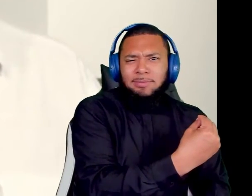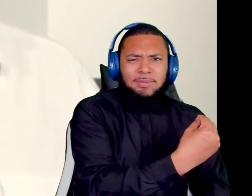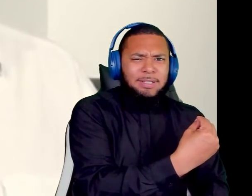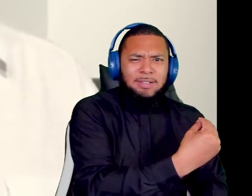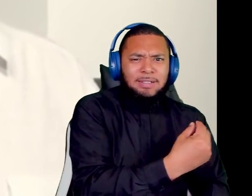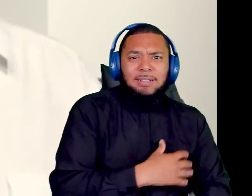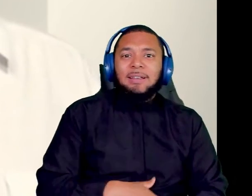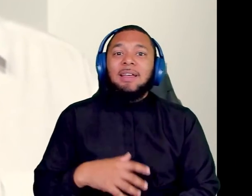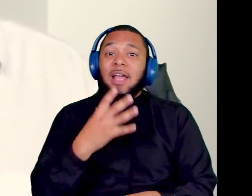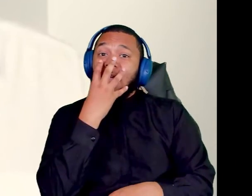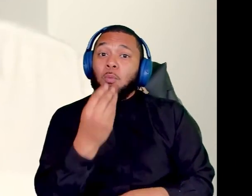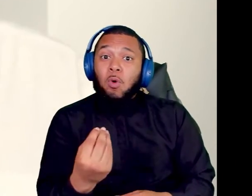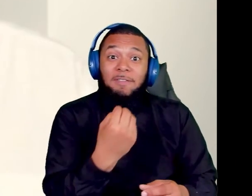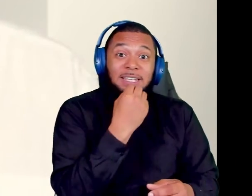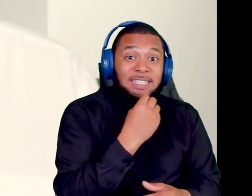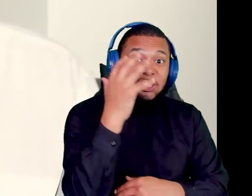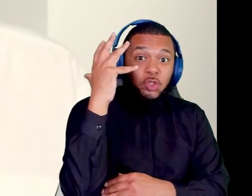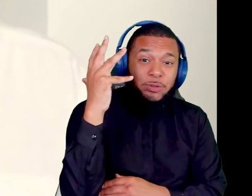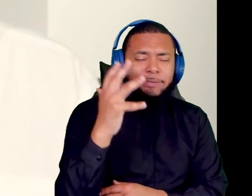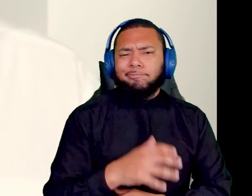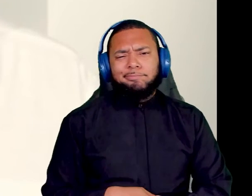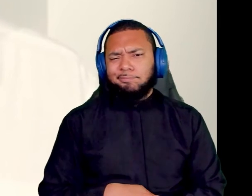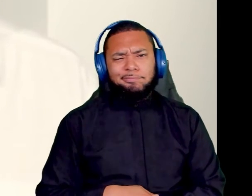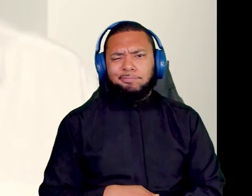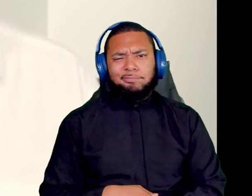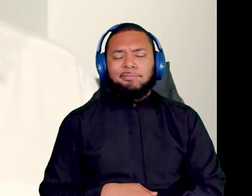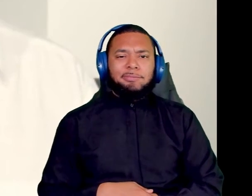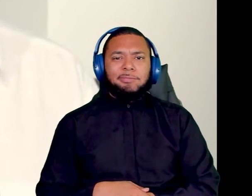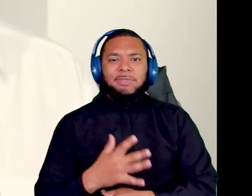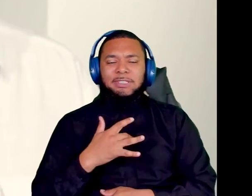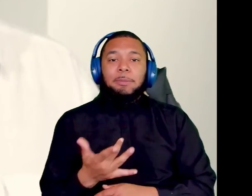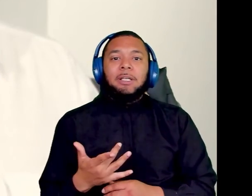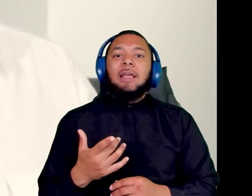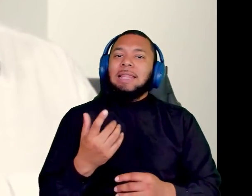part. They eat meat. And so that's why we want to make sure that when we do our